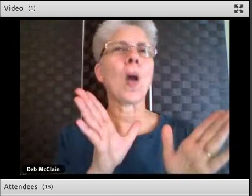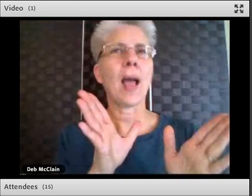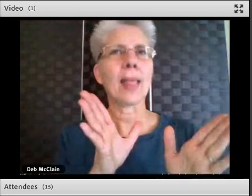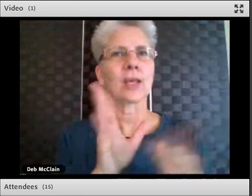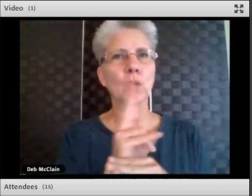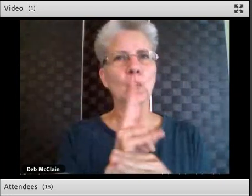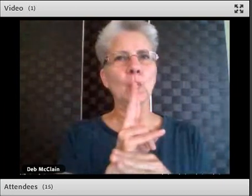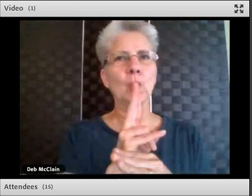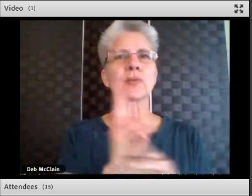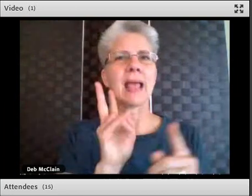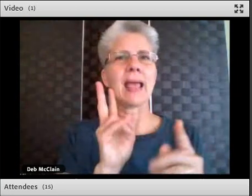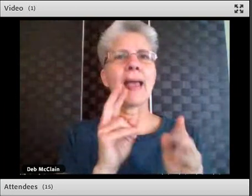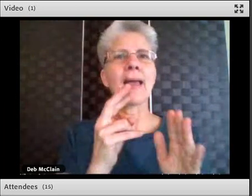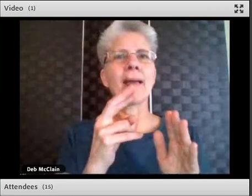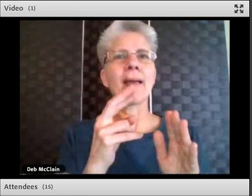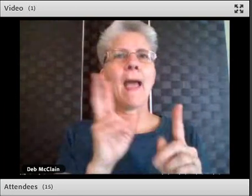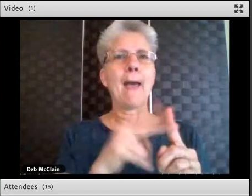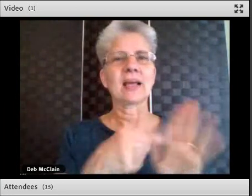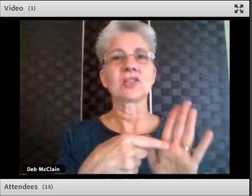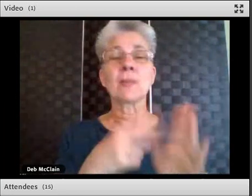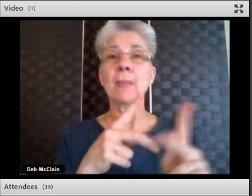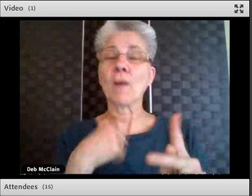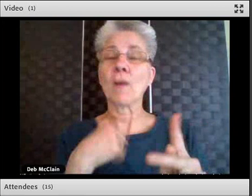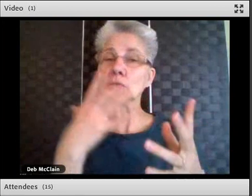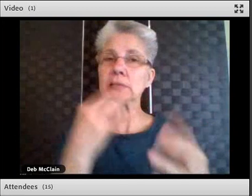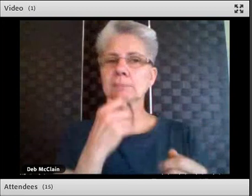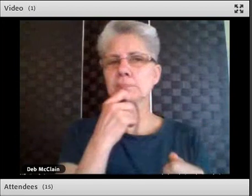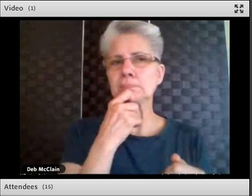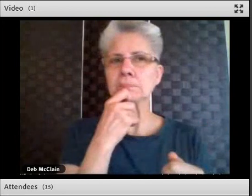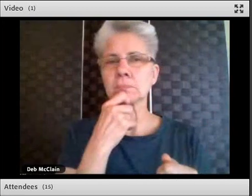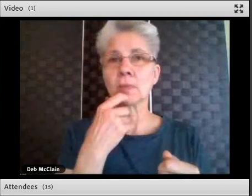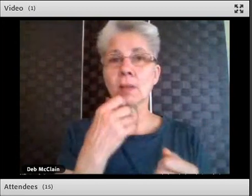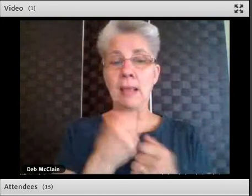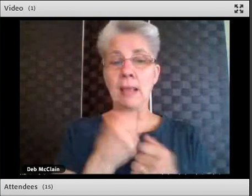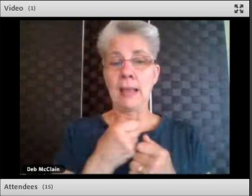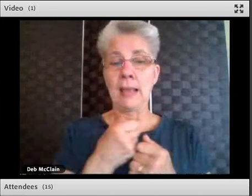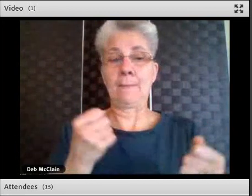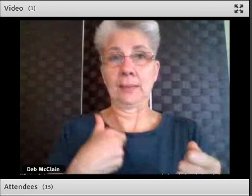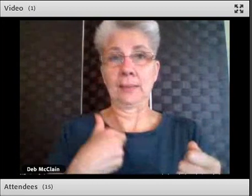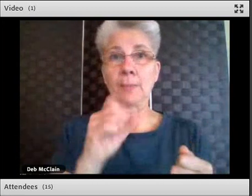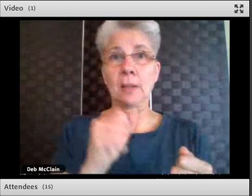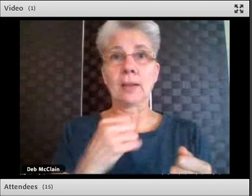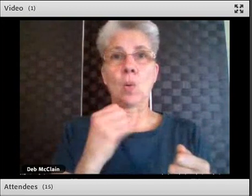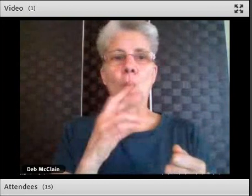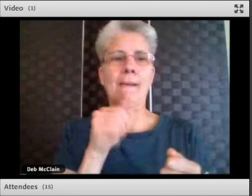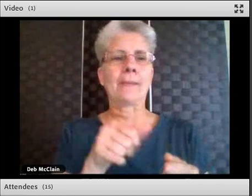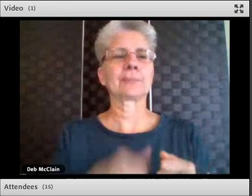widely used applications where people have to decide whether they want to disclose or not.